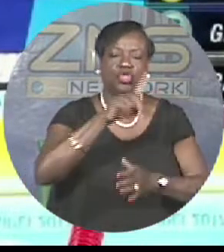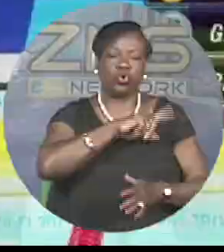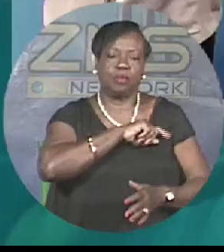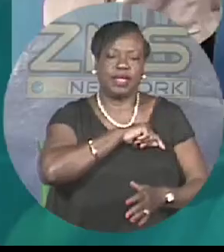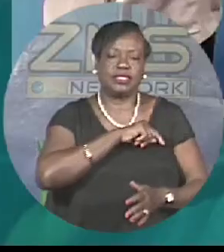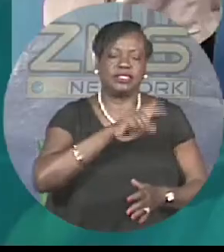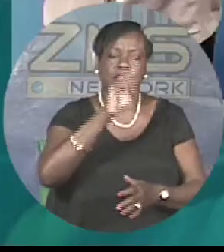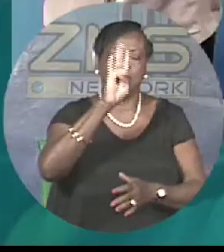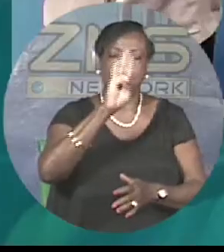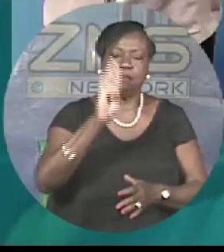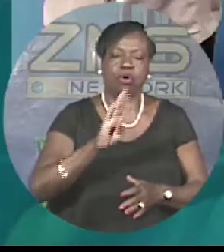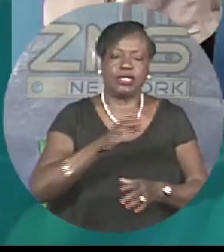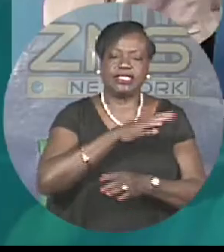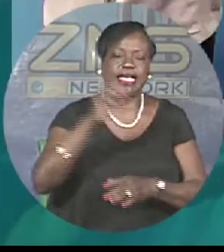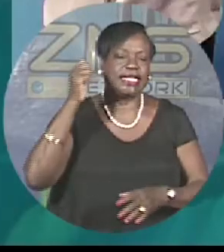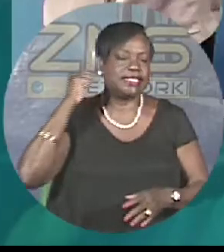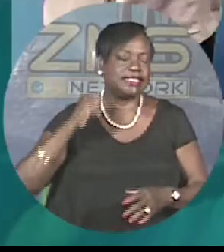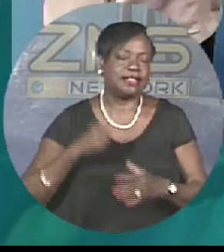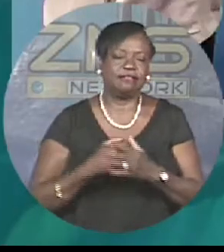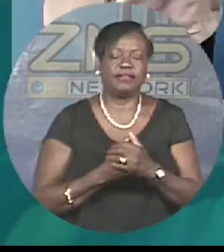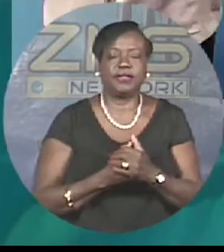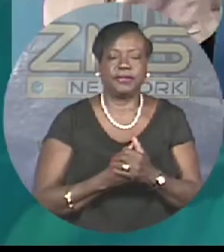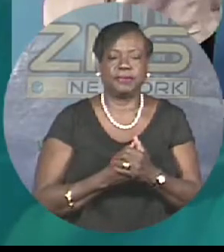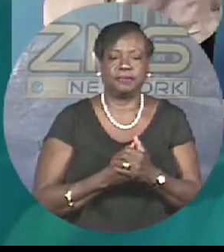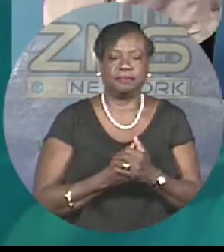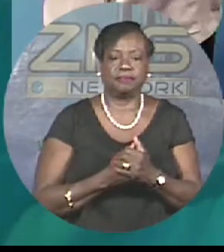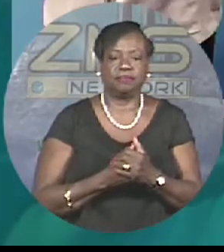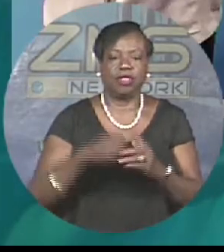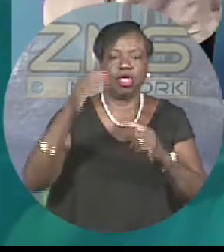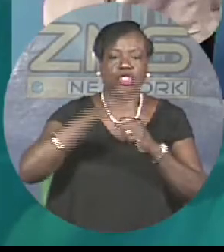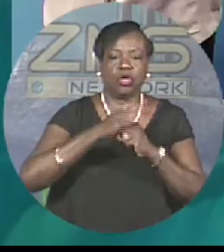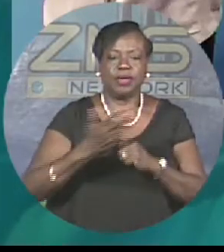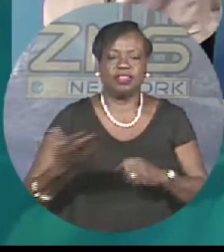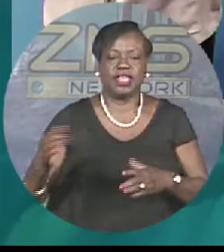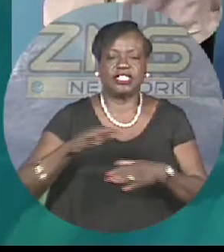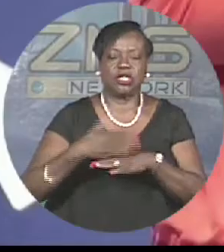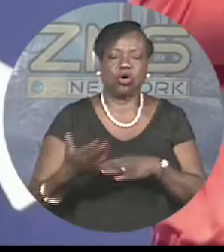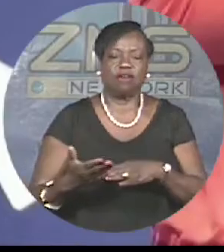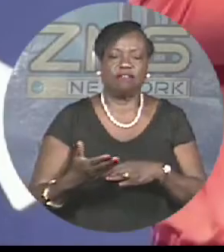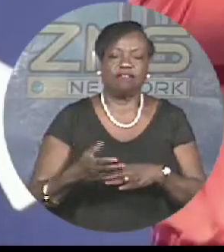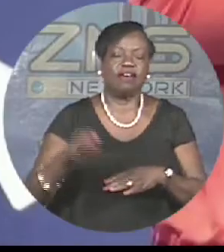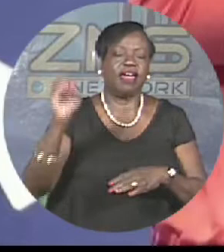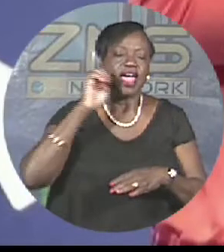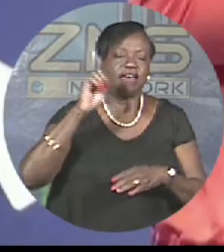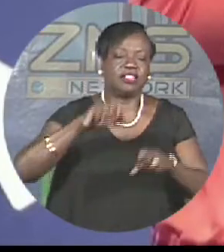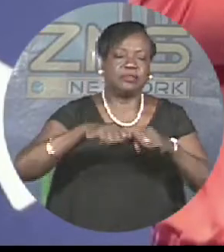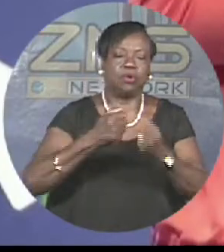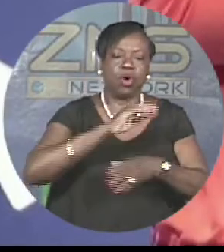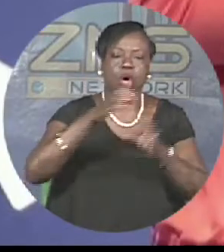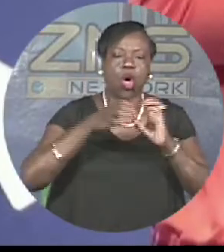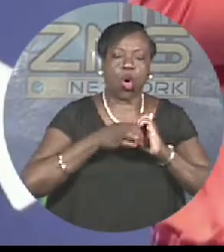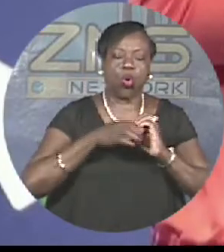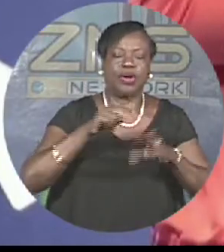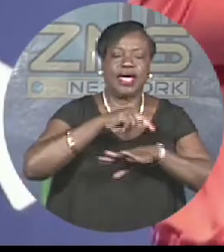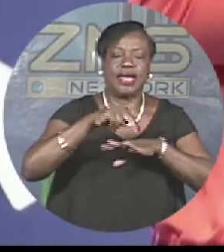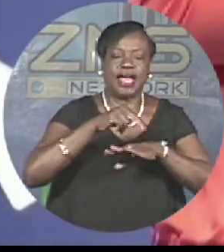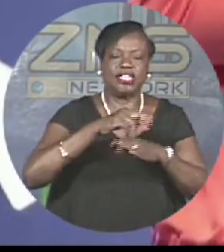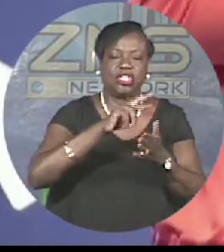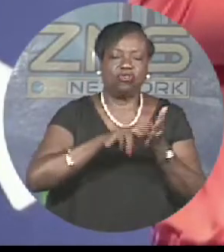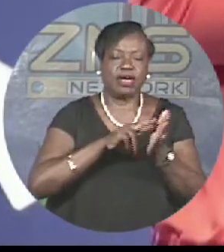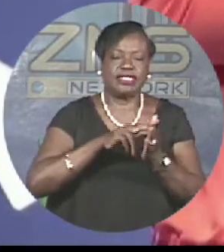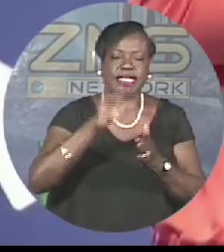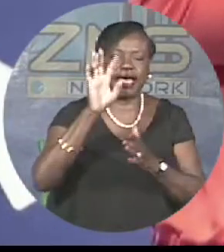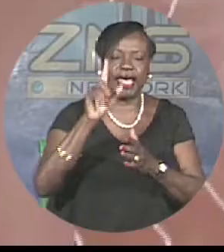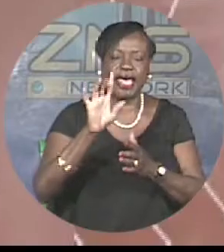the 800-meter and 400-meter freestyles. Topping things off, Evans broke her own national record in the